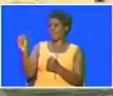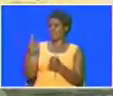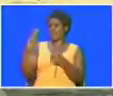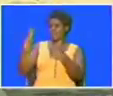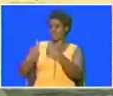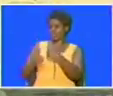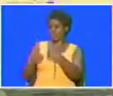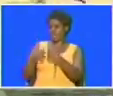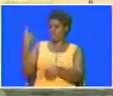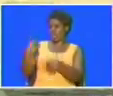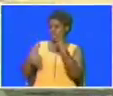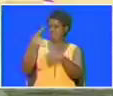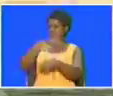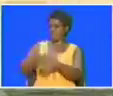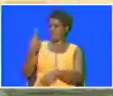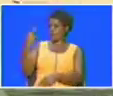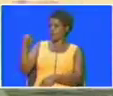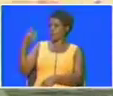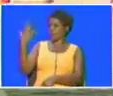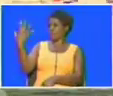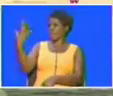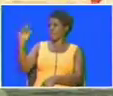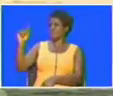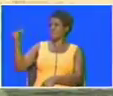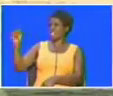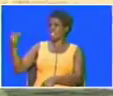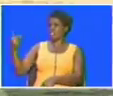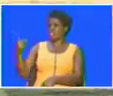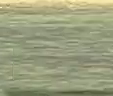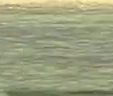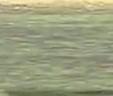with winners taking home 1.5 million shillings.